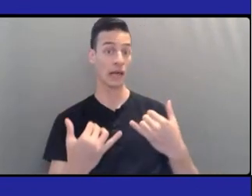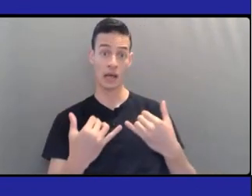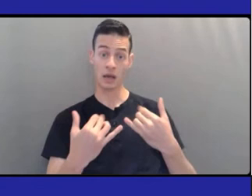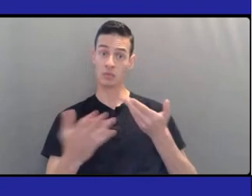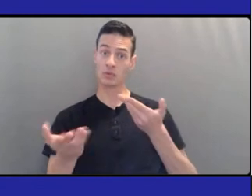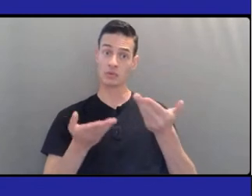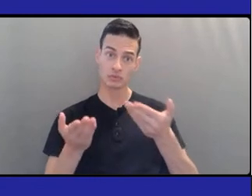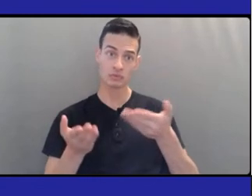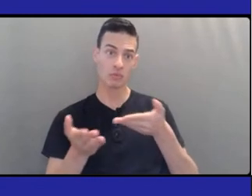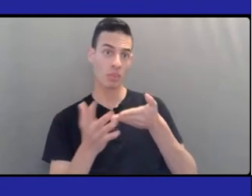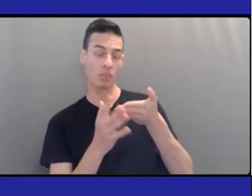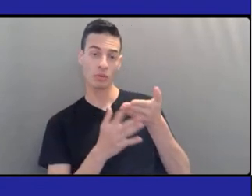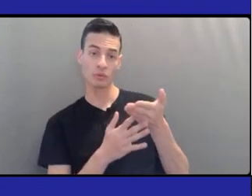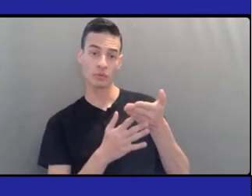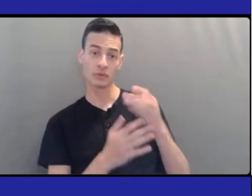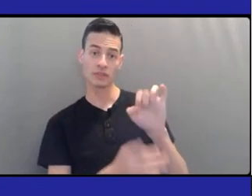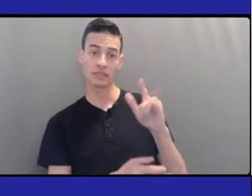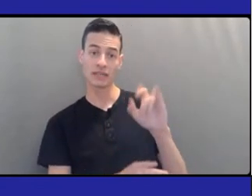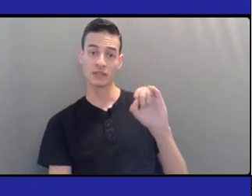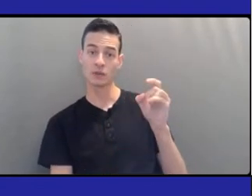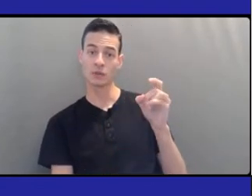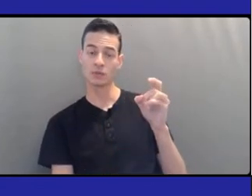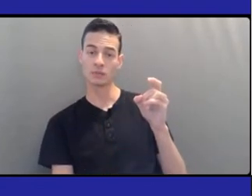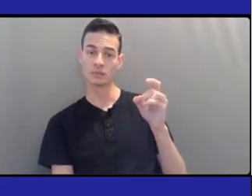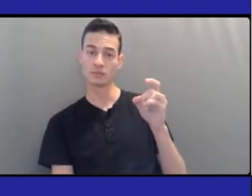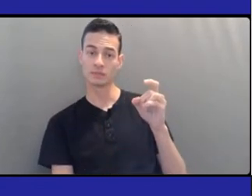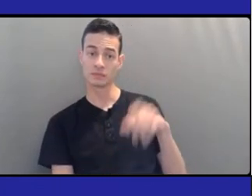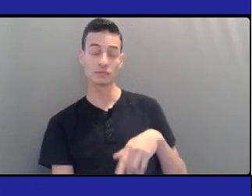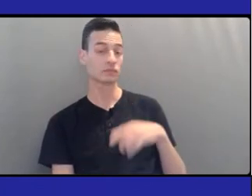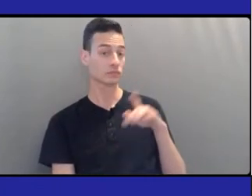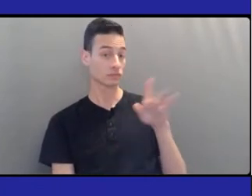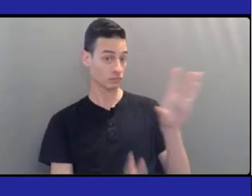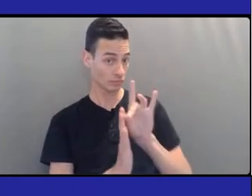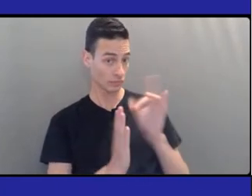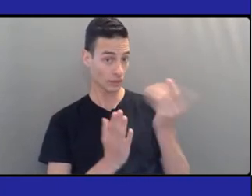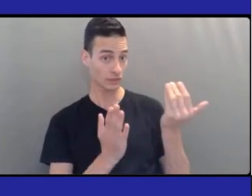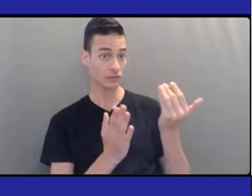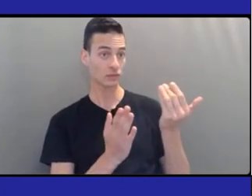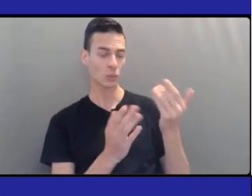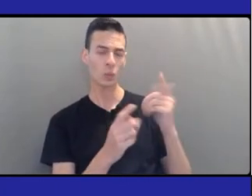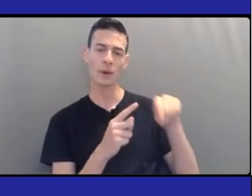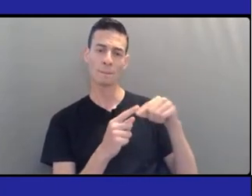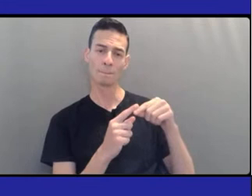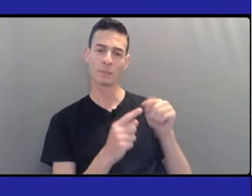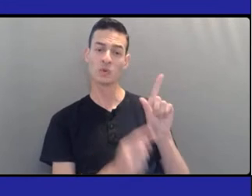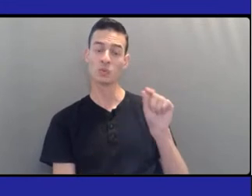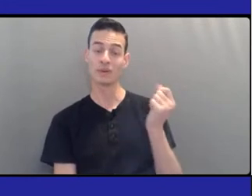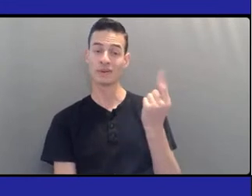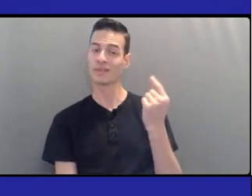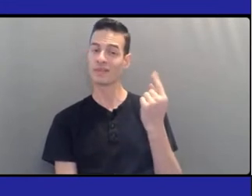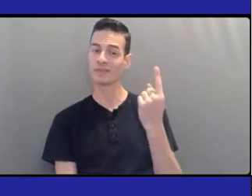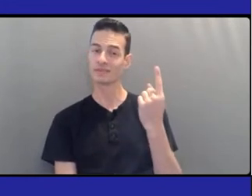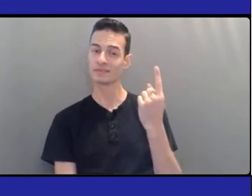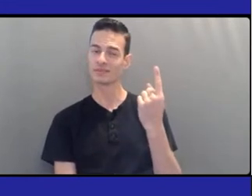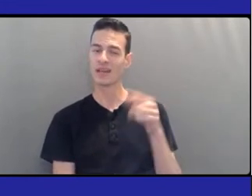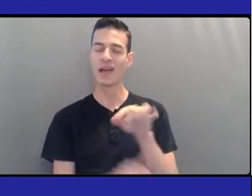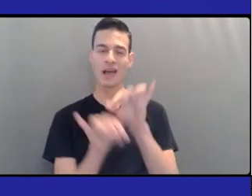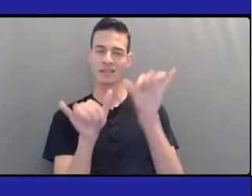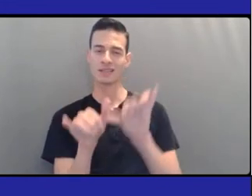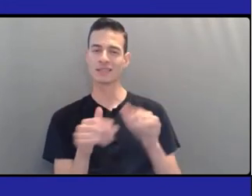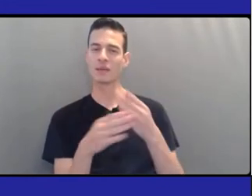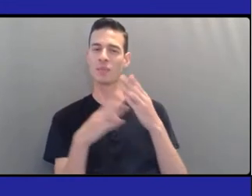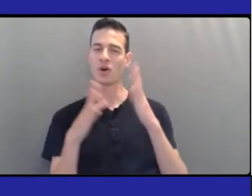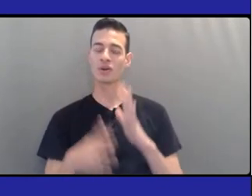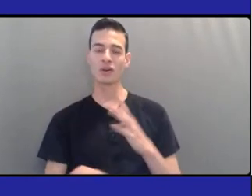through Sodexo, and Sodexo was selected in 2011 as the system partner as an